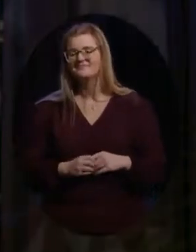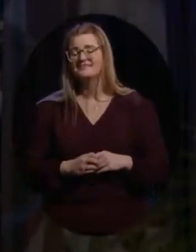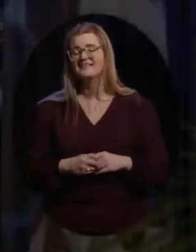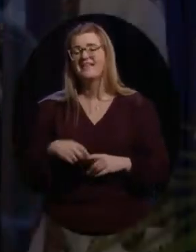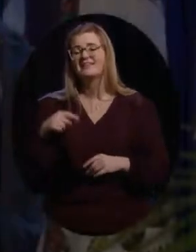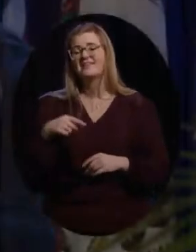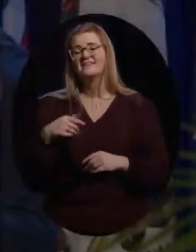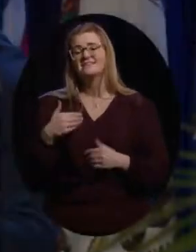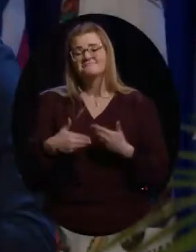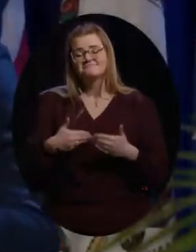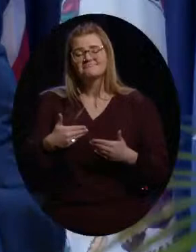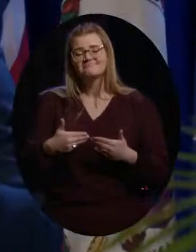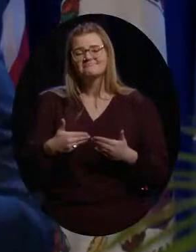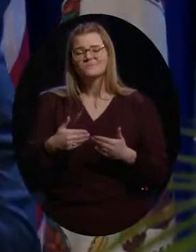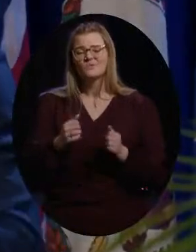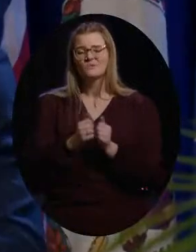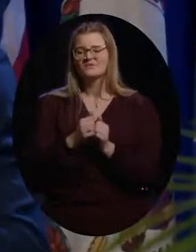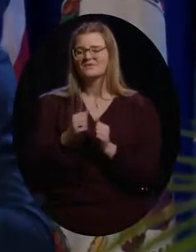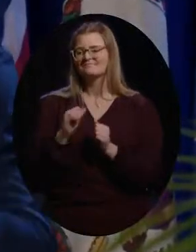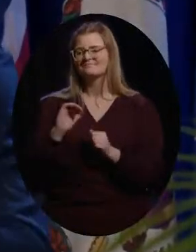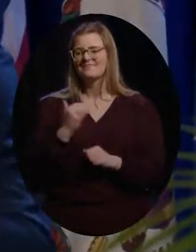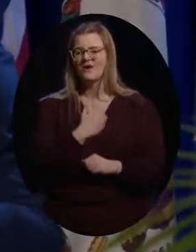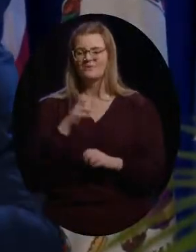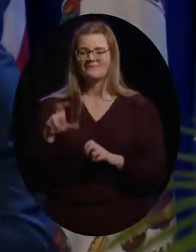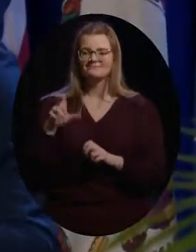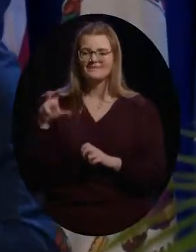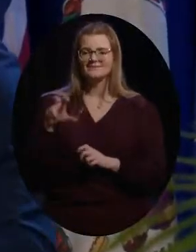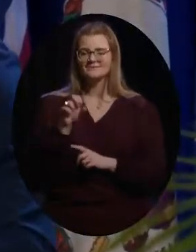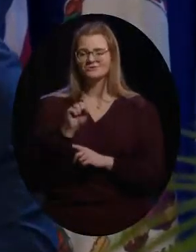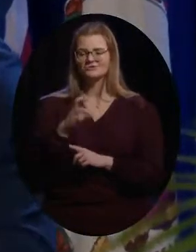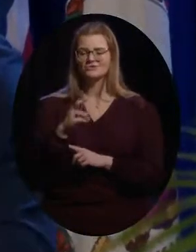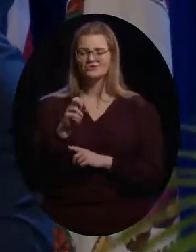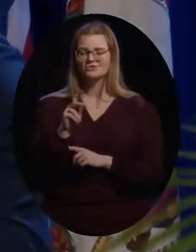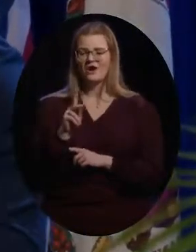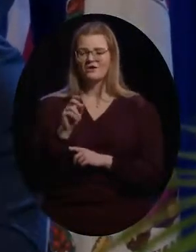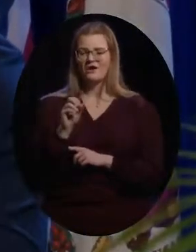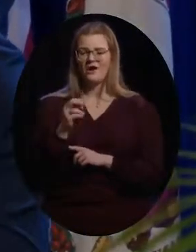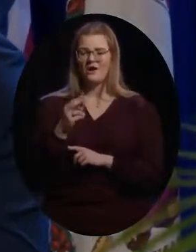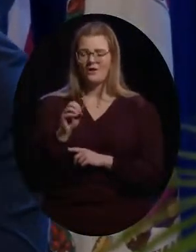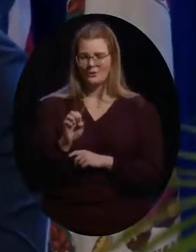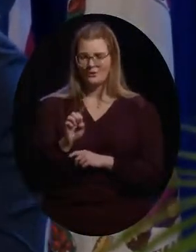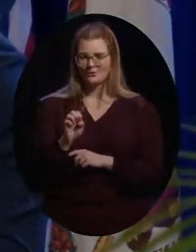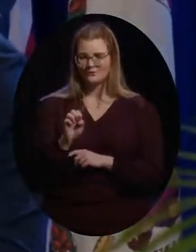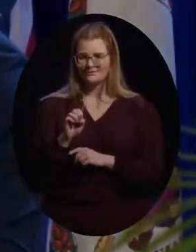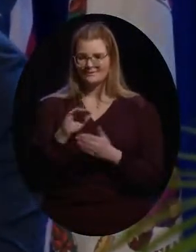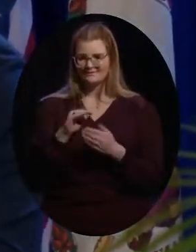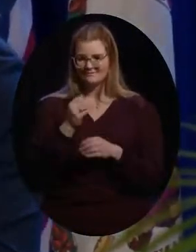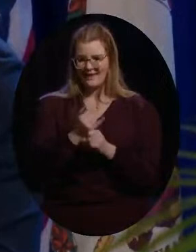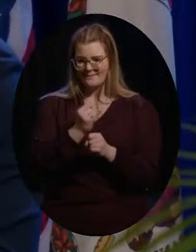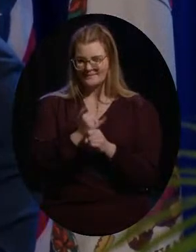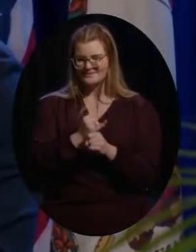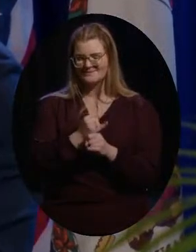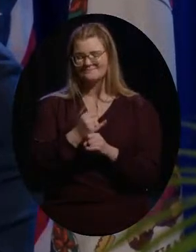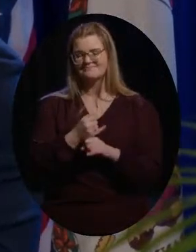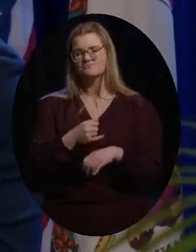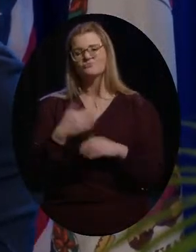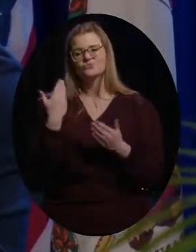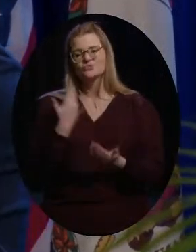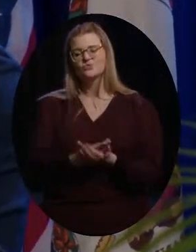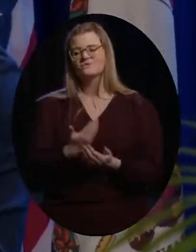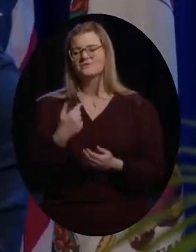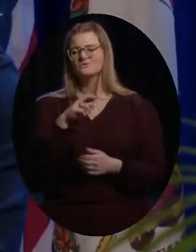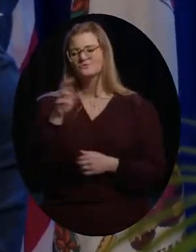This step, along with our investments in the Shaco Heritage Campus, proves that Richmond is finding a better